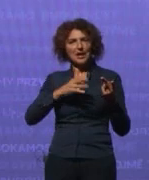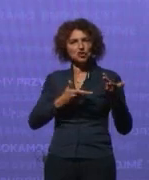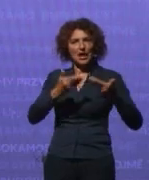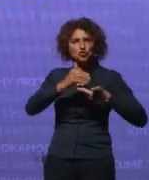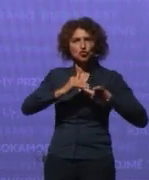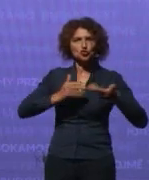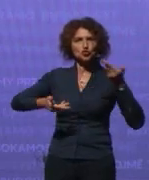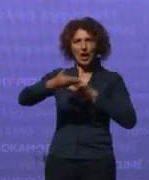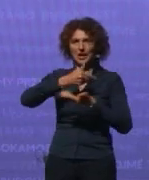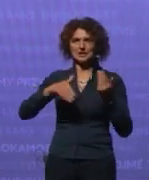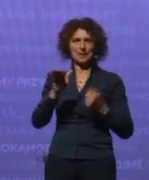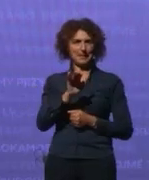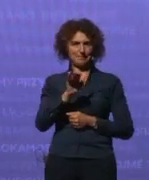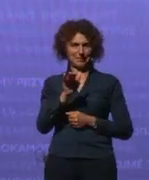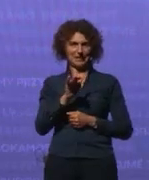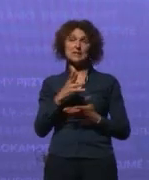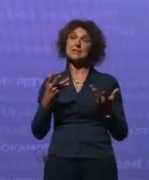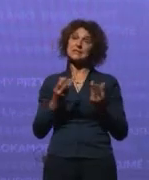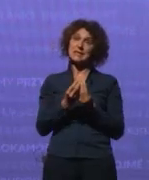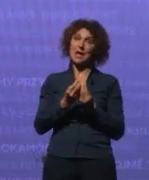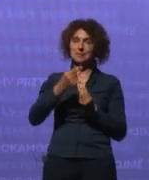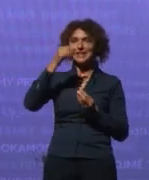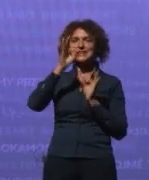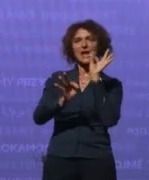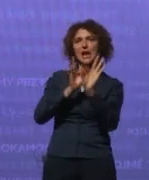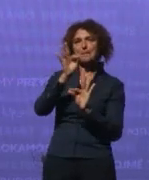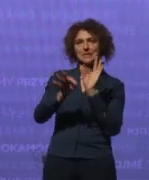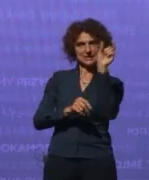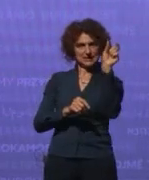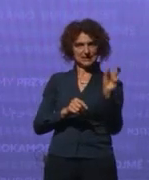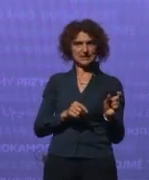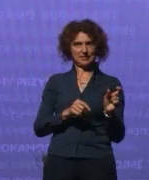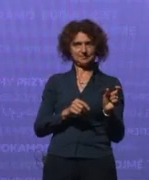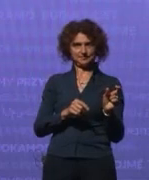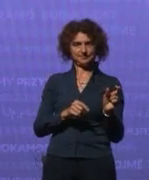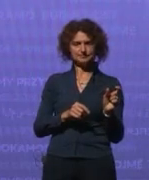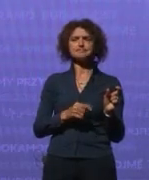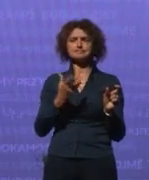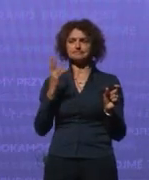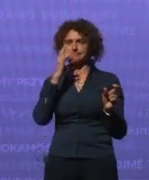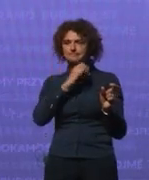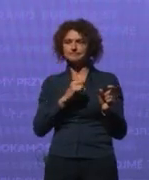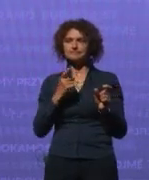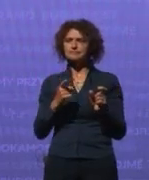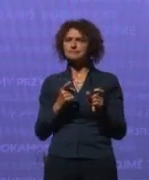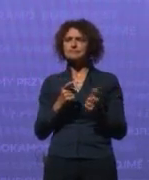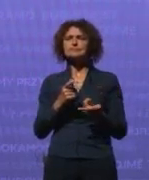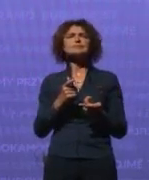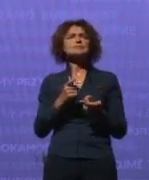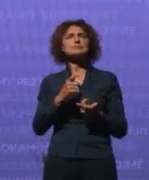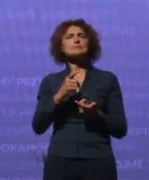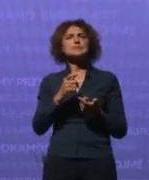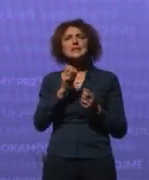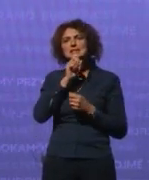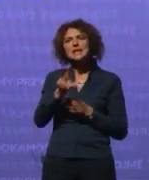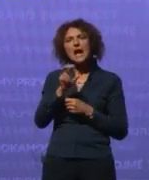at how they respond to social cognition and these kind of social signals with the therapist before